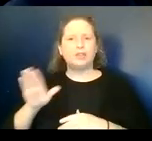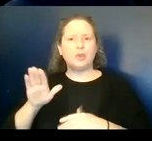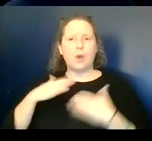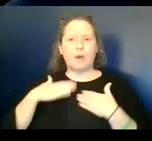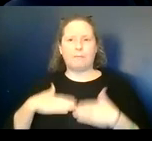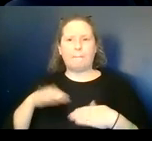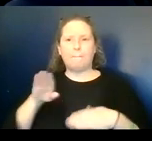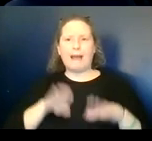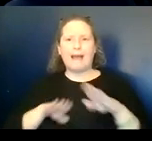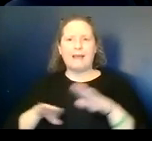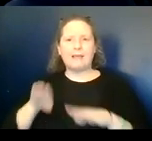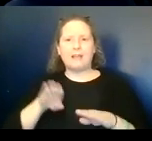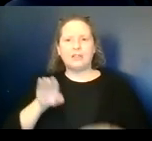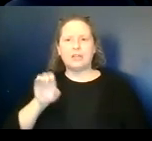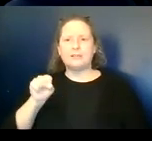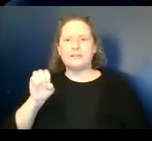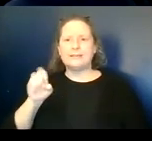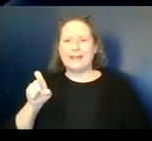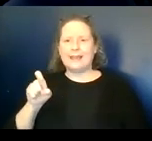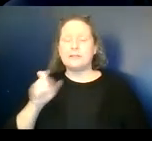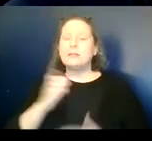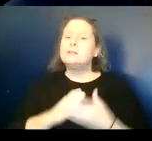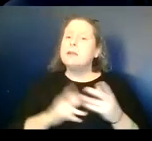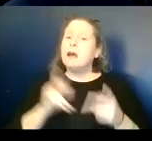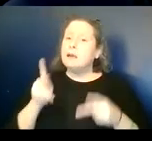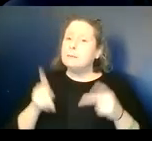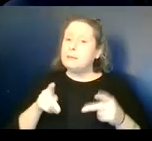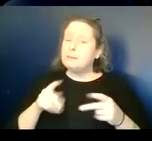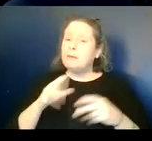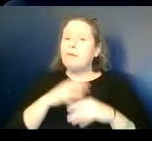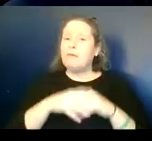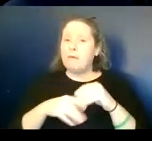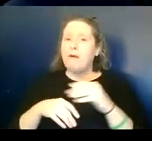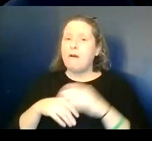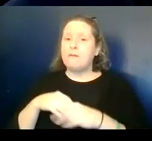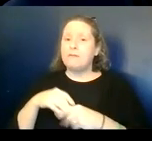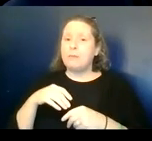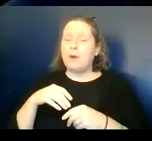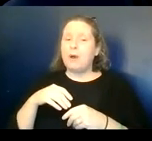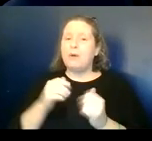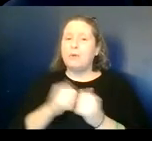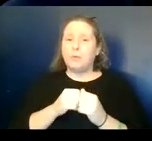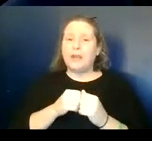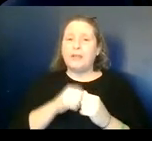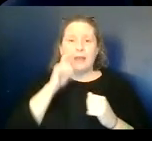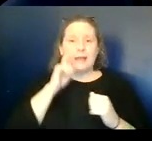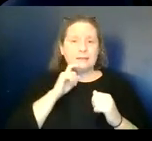biological sex. Some people are comfortable with um, the sex they assigned at birth.